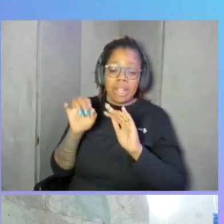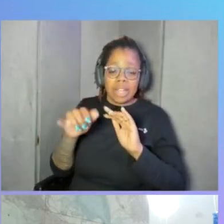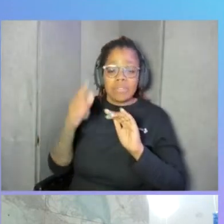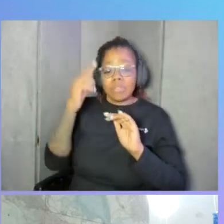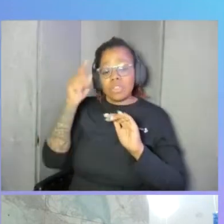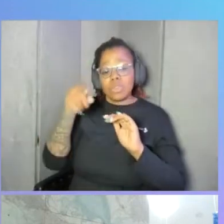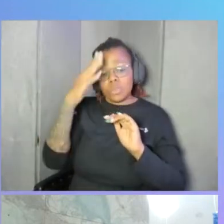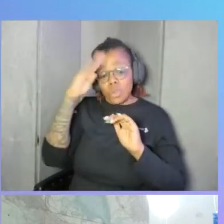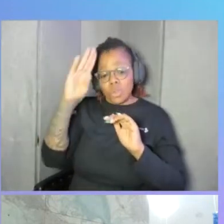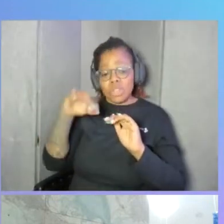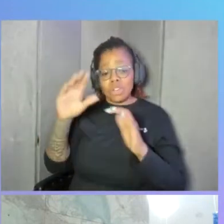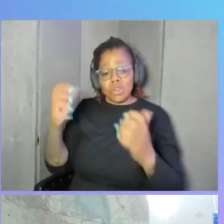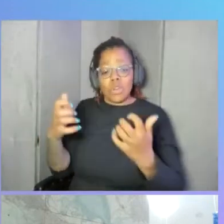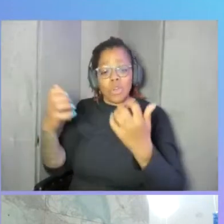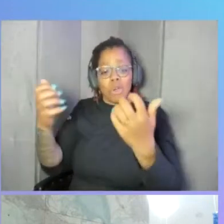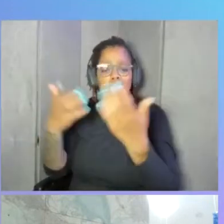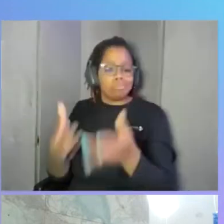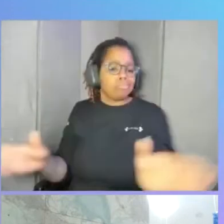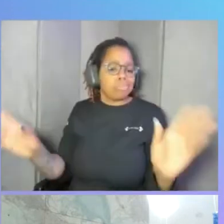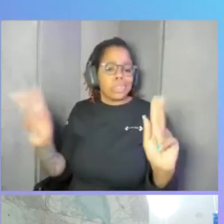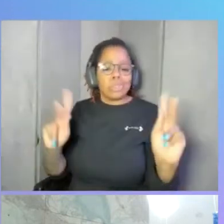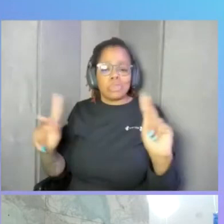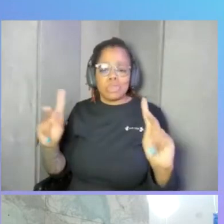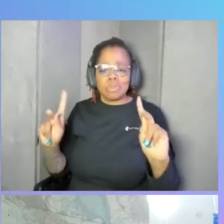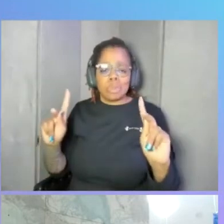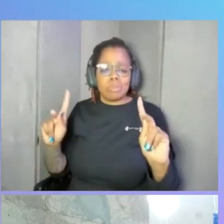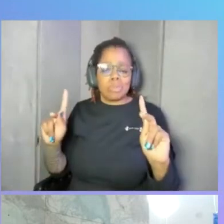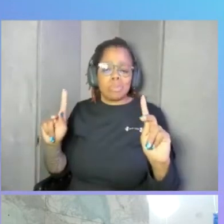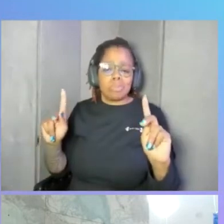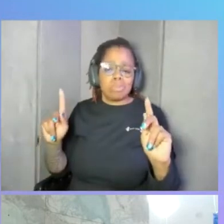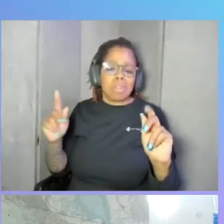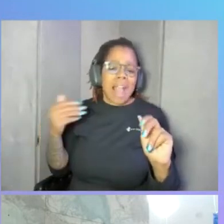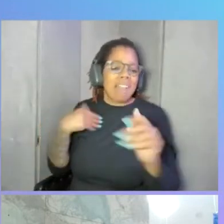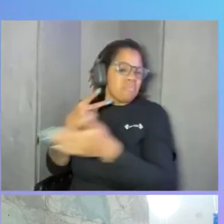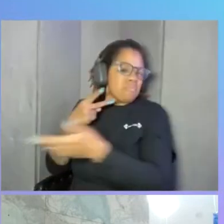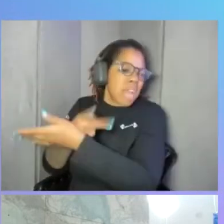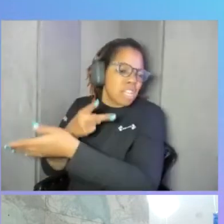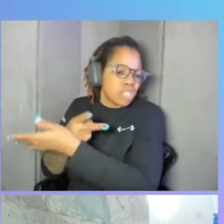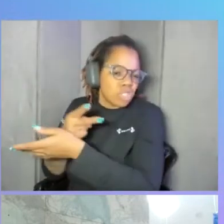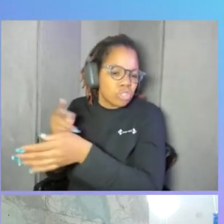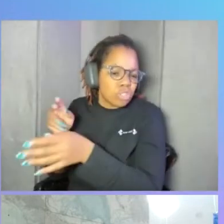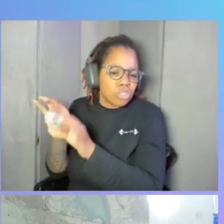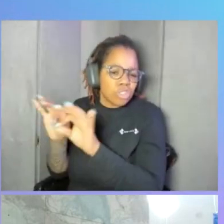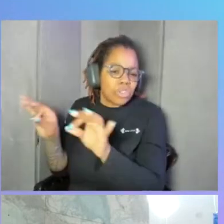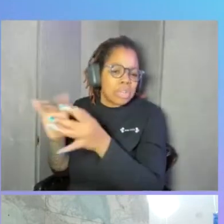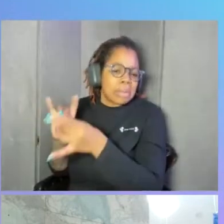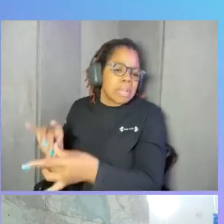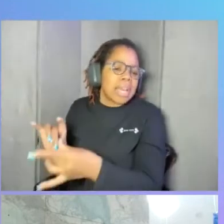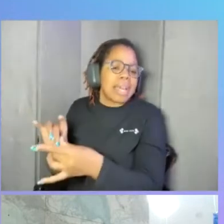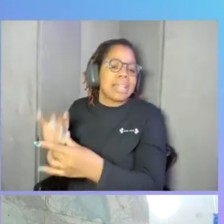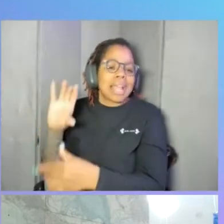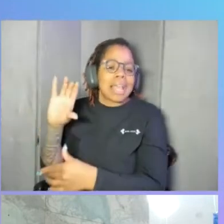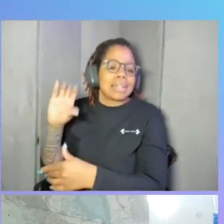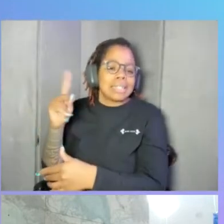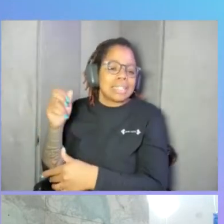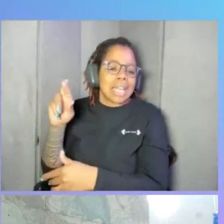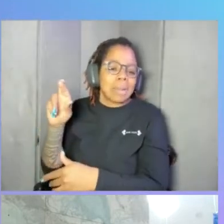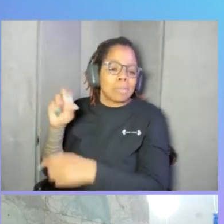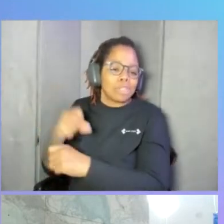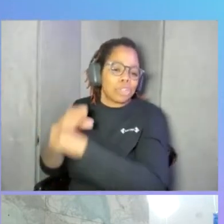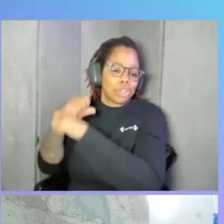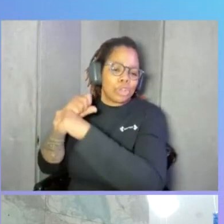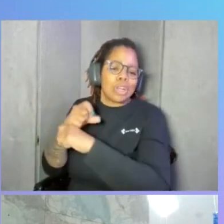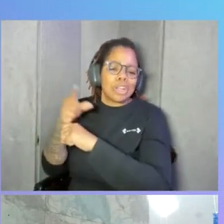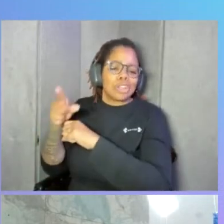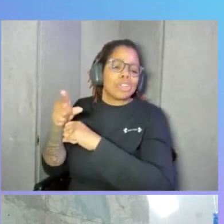your audience is all people with master's degrees in cybersecurity, let's say, for an example, then you can go up